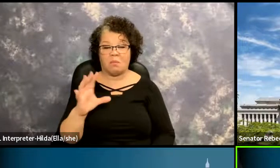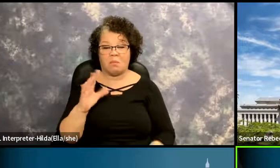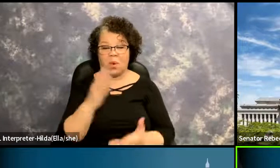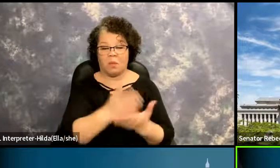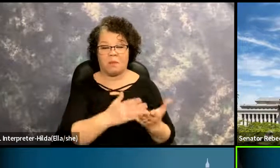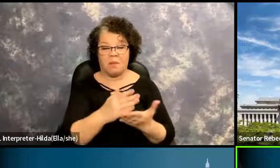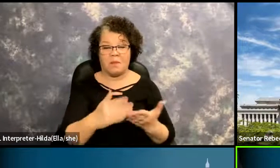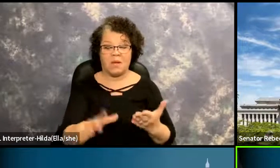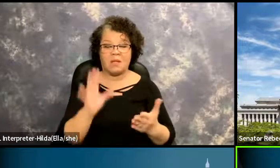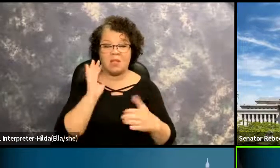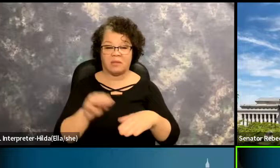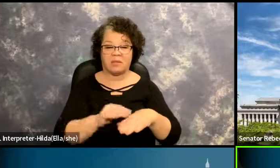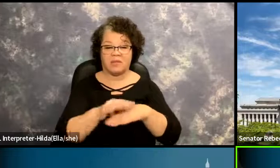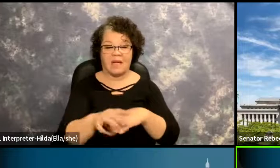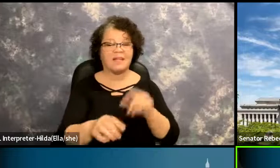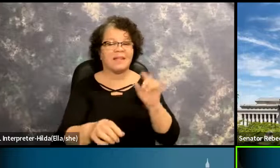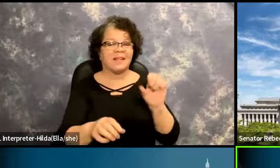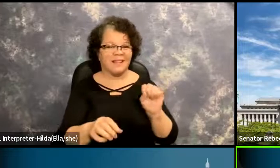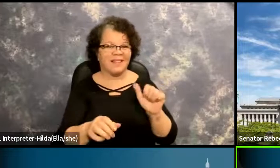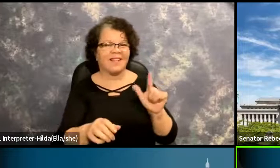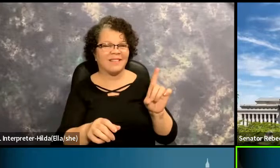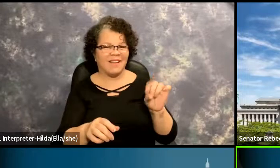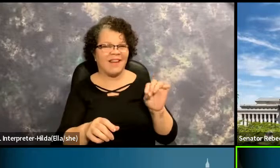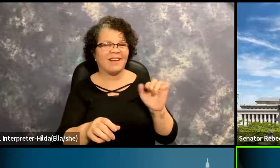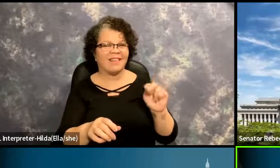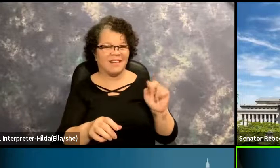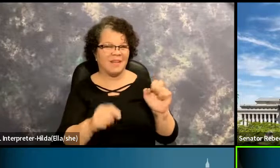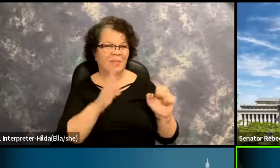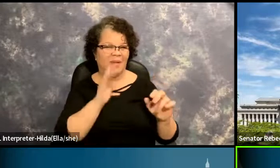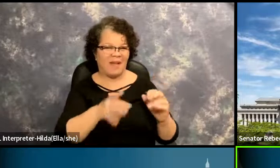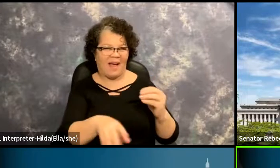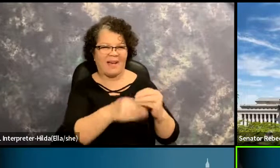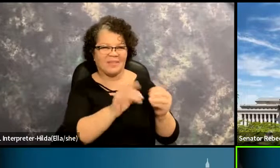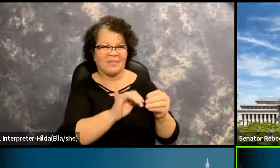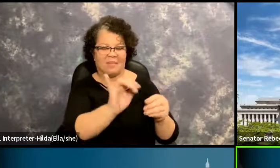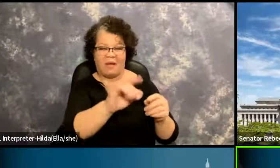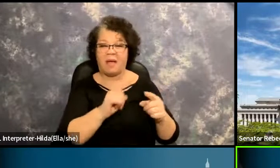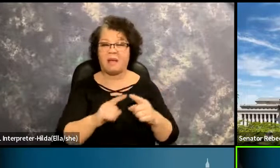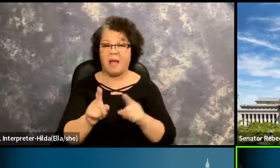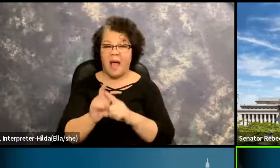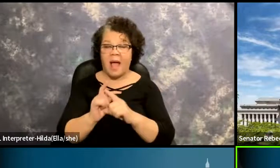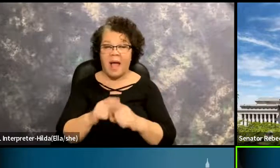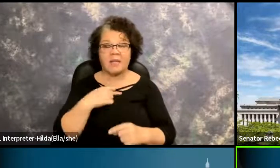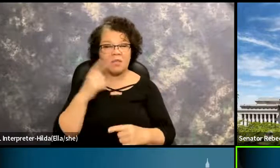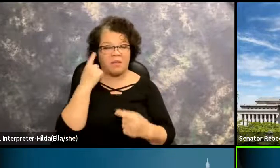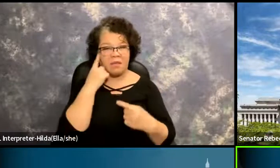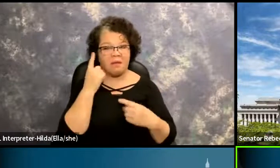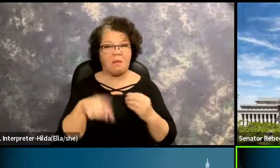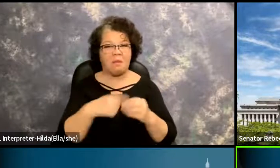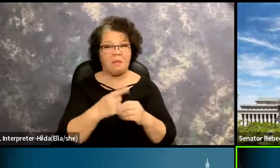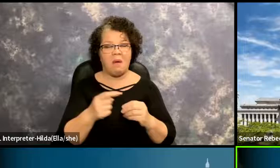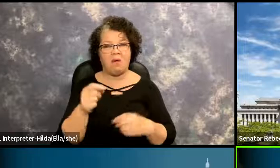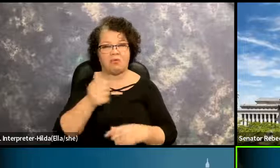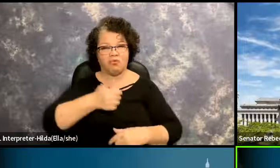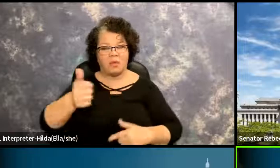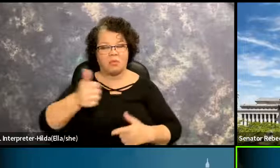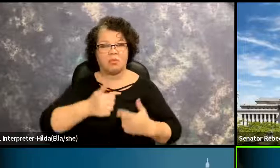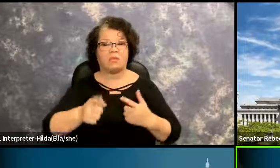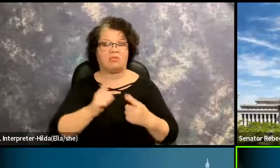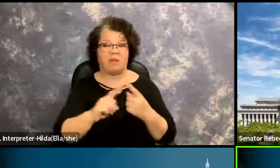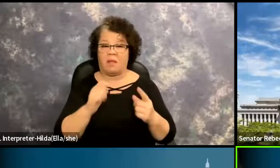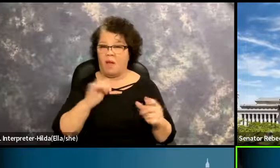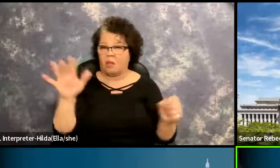will have a lot of context to add there as we looked at a transportation plan that is wholly transformed because of